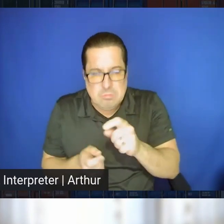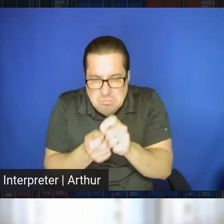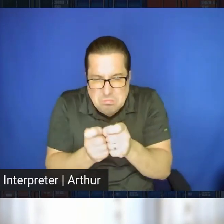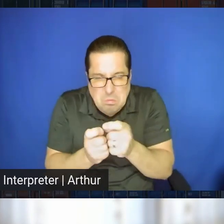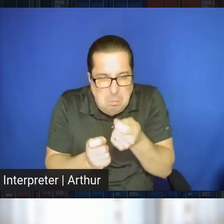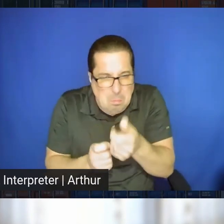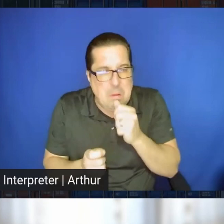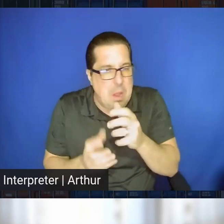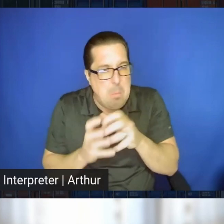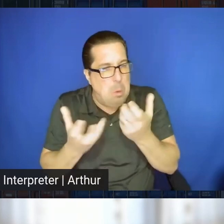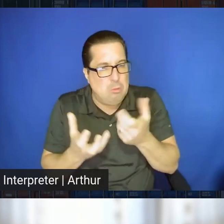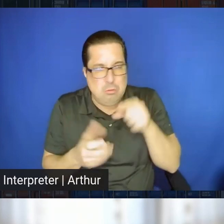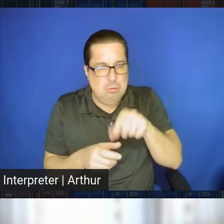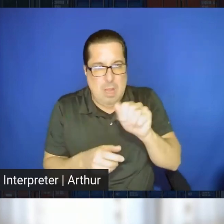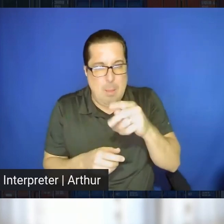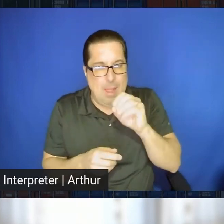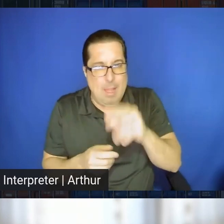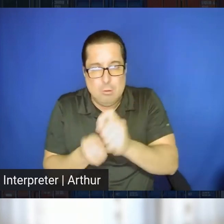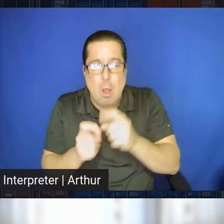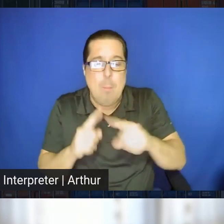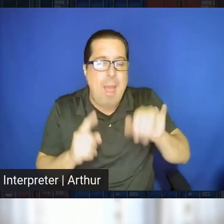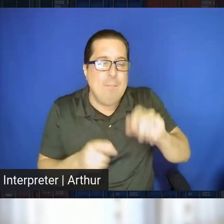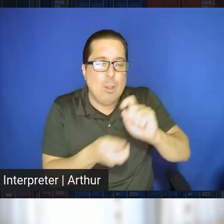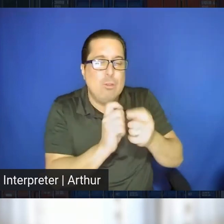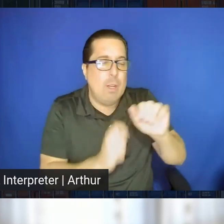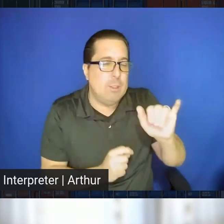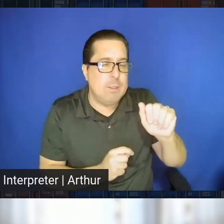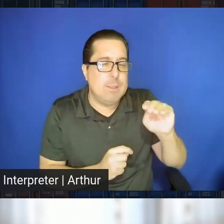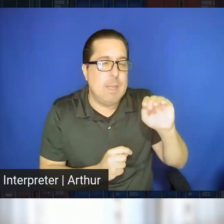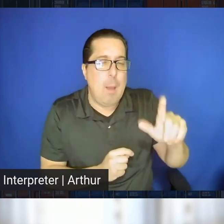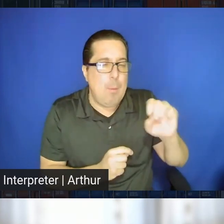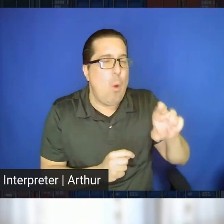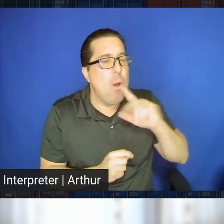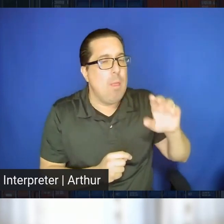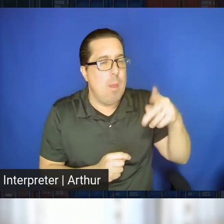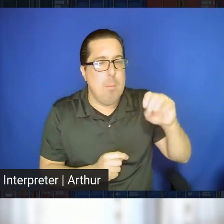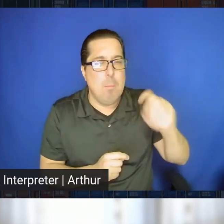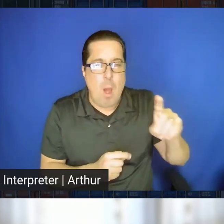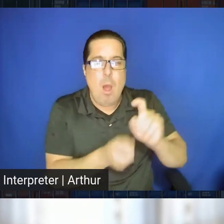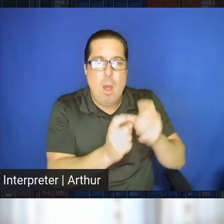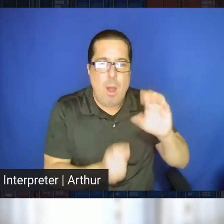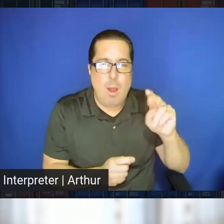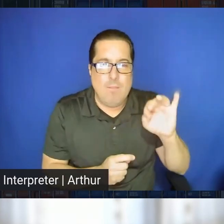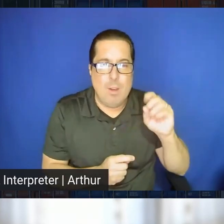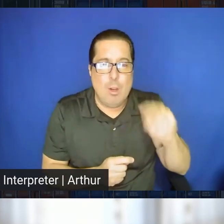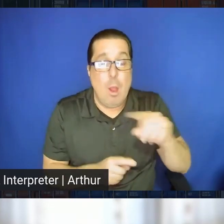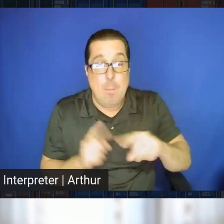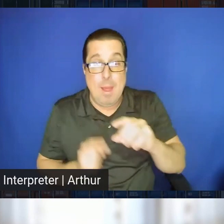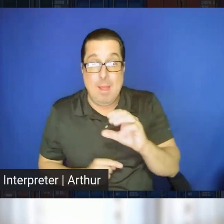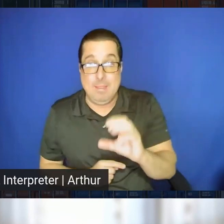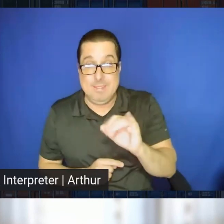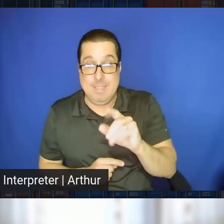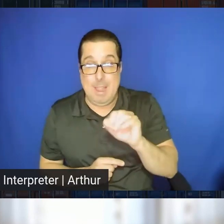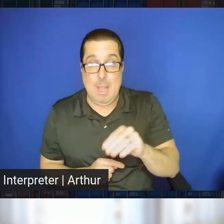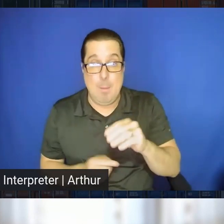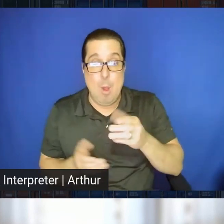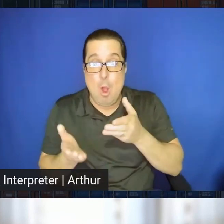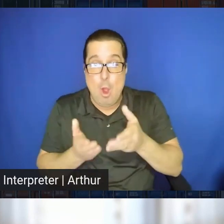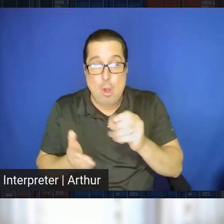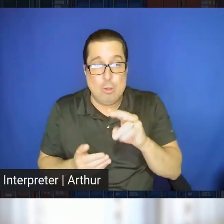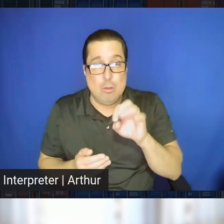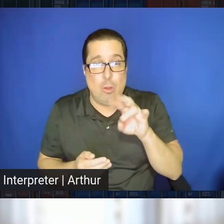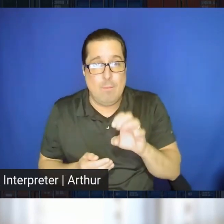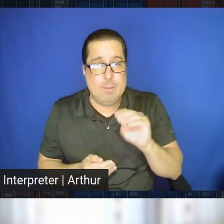do have to change the YAML, the pod configuration. Right. And with Cilium service mesh, we don't have to do that.